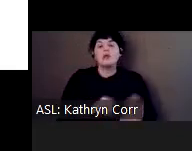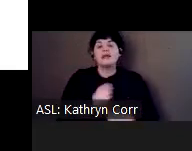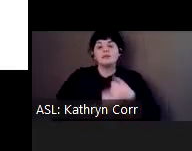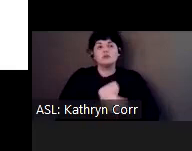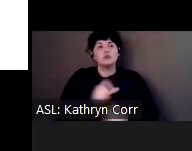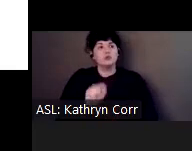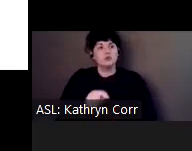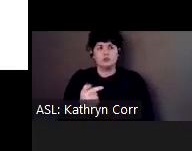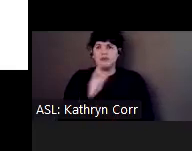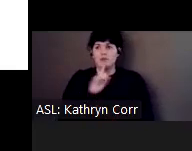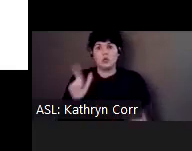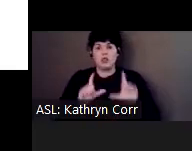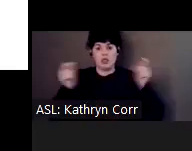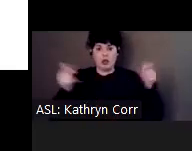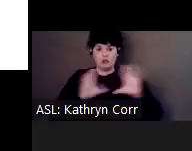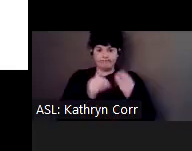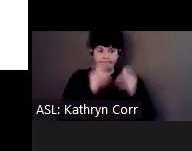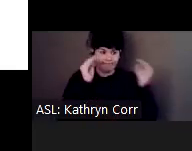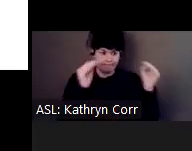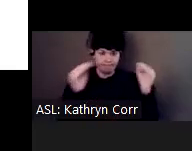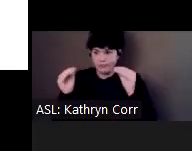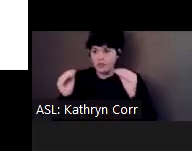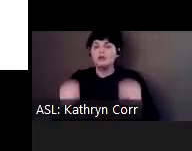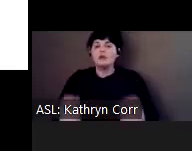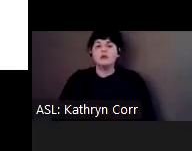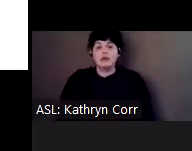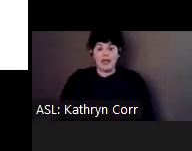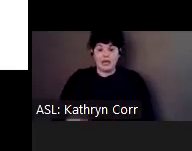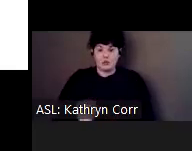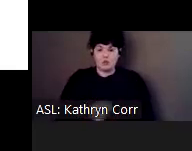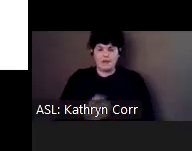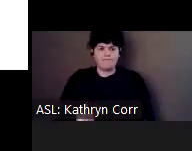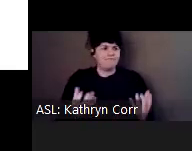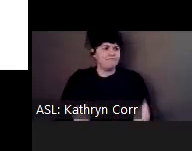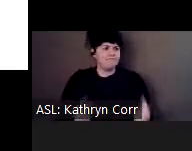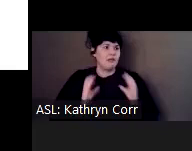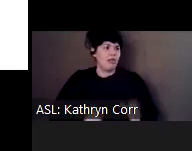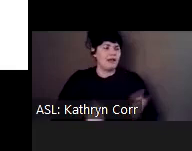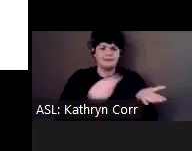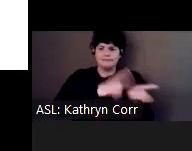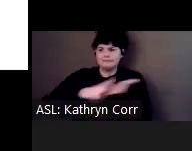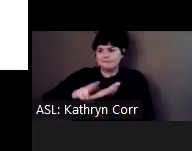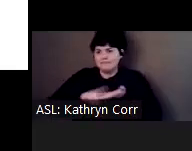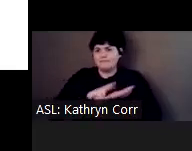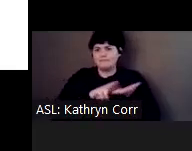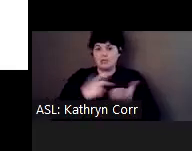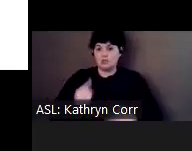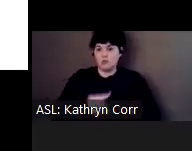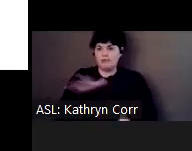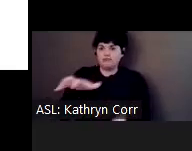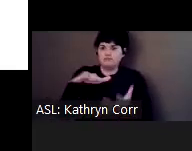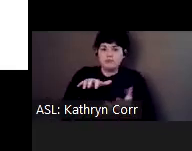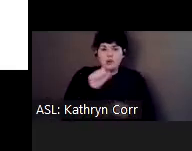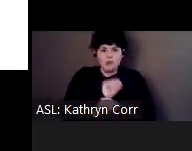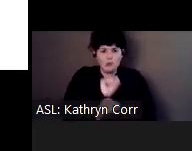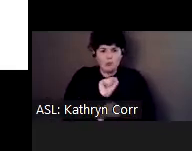very large clinics, and they created a lot of clients for us, and we're still working on those cases. But we have hired an